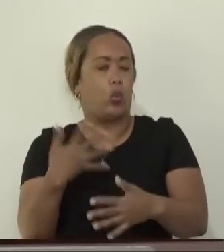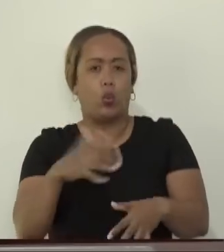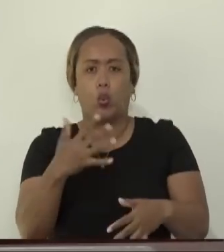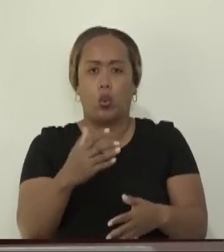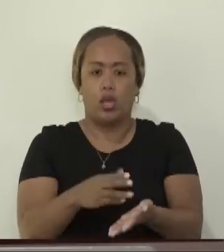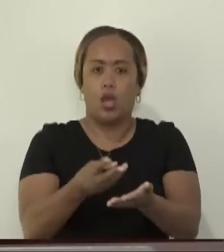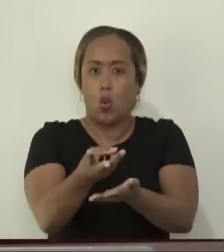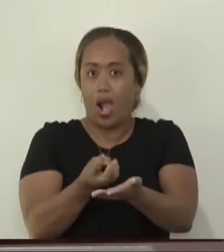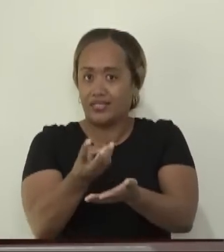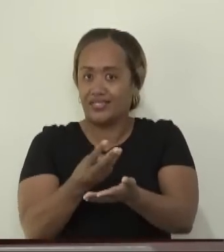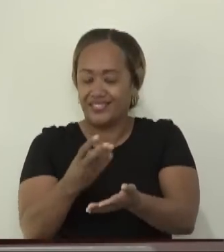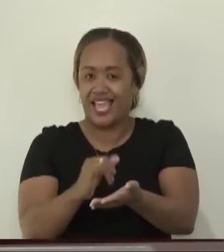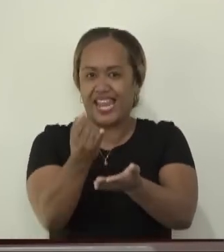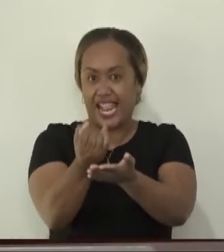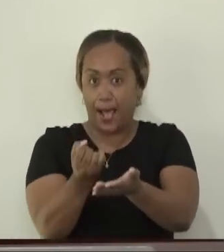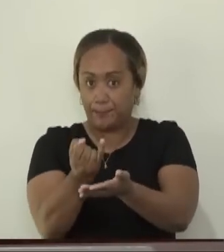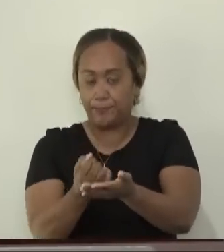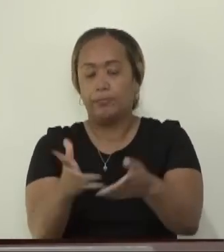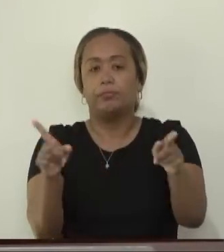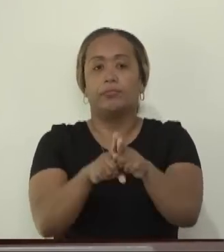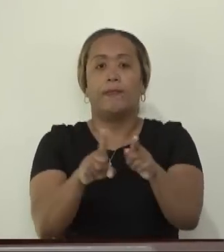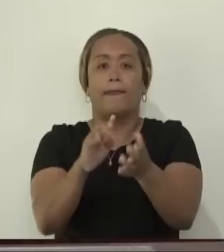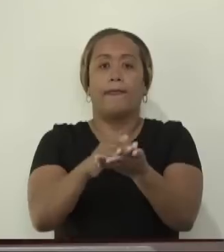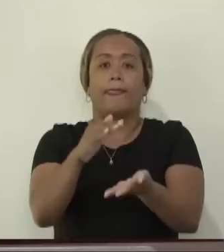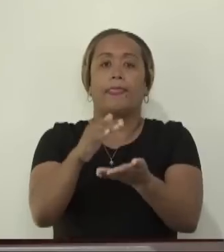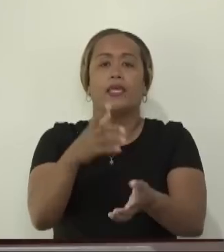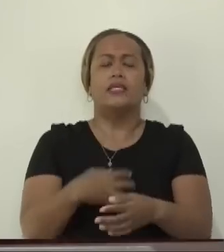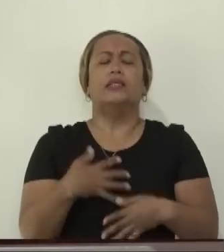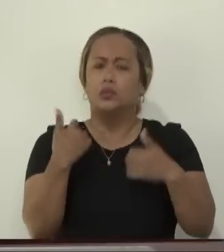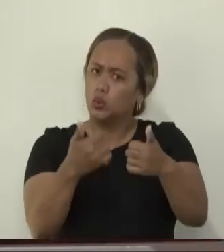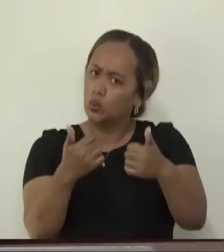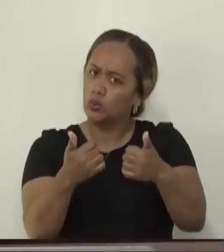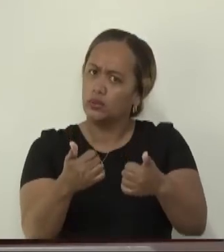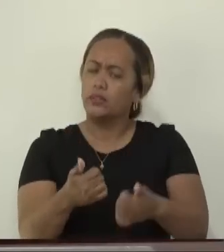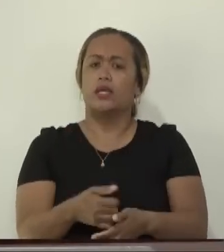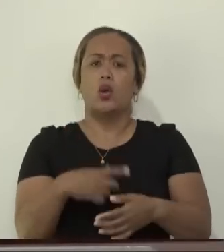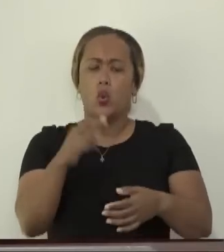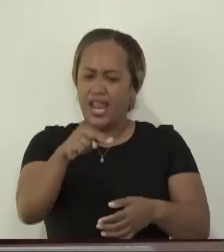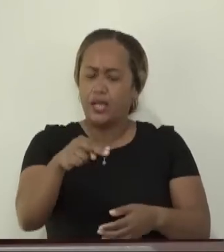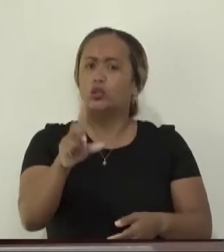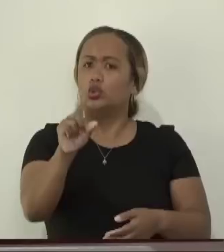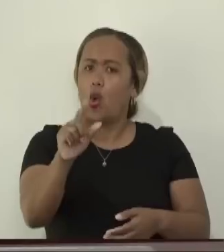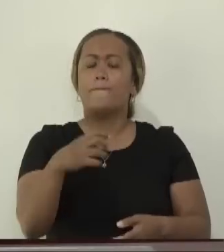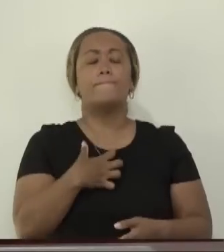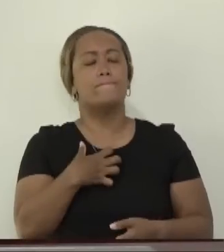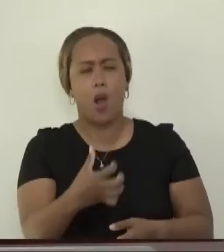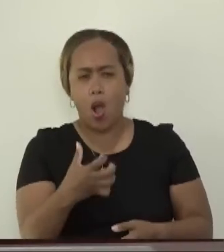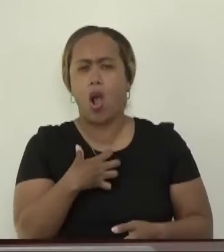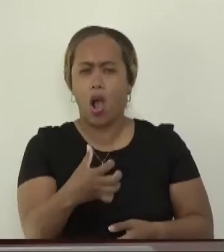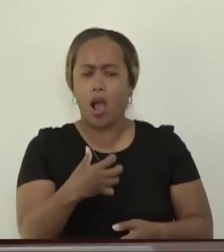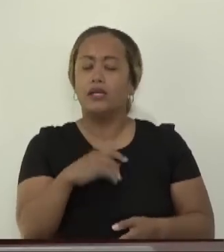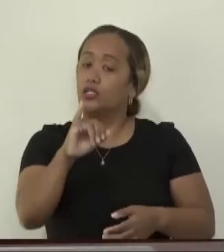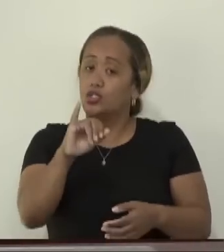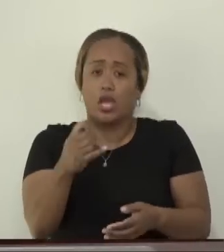personal wages and income. This is encouraging, but we need to do more, since we are only